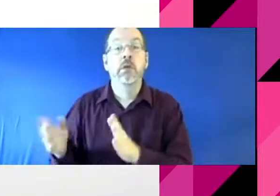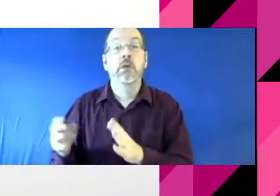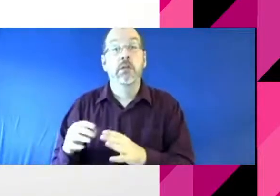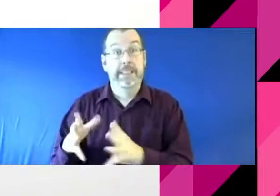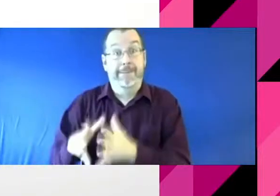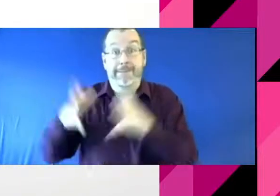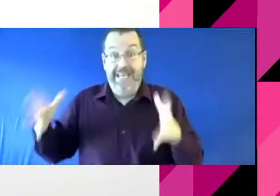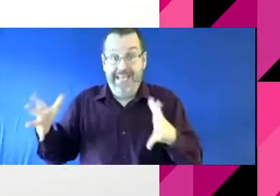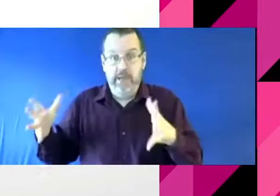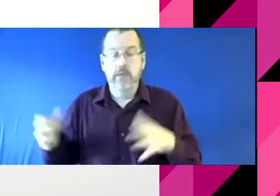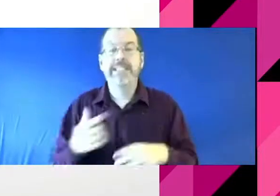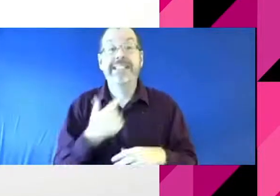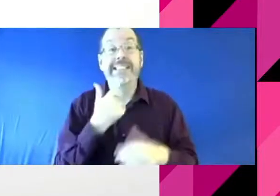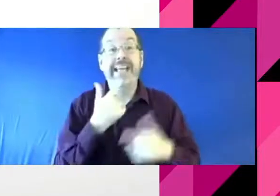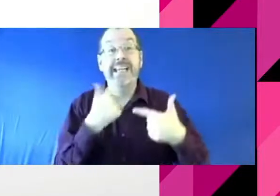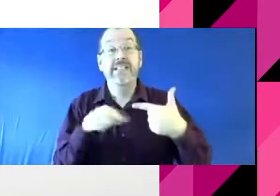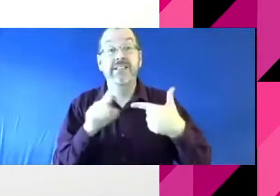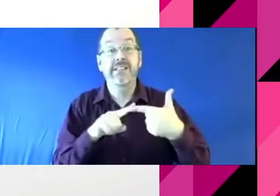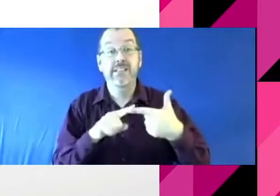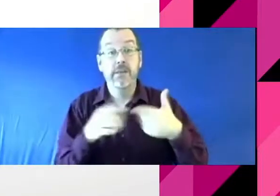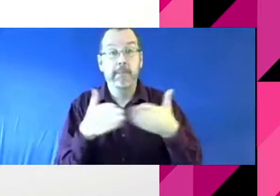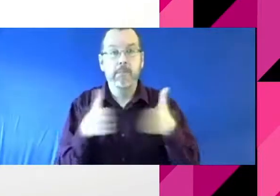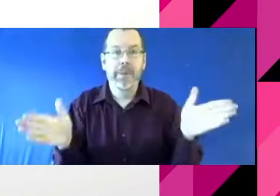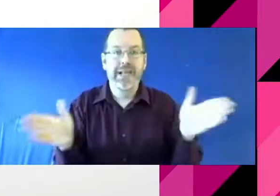offences, then